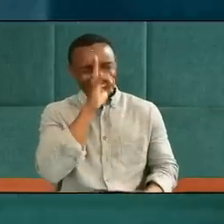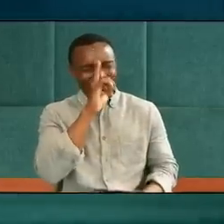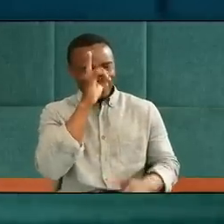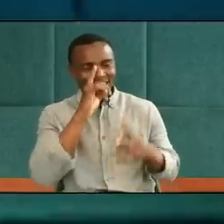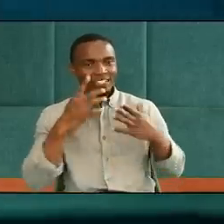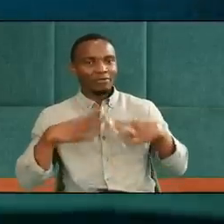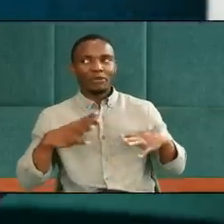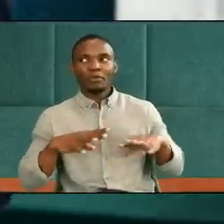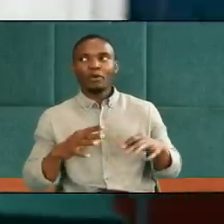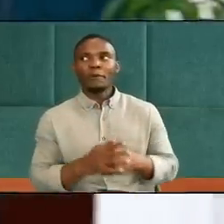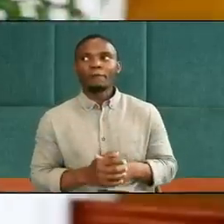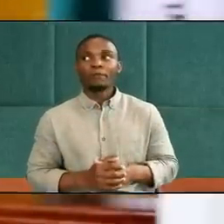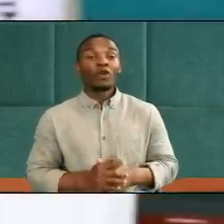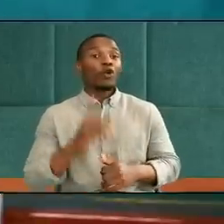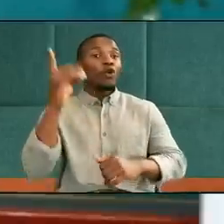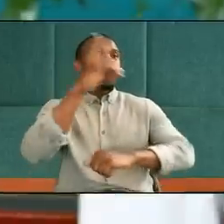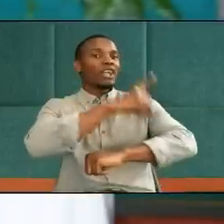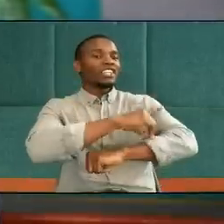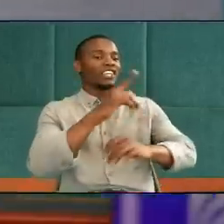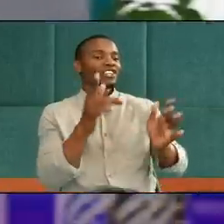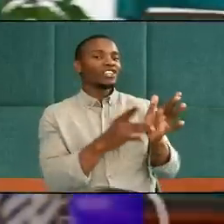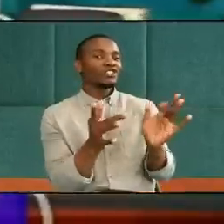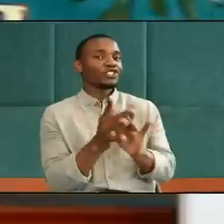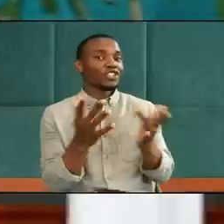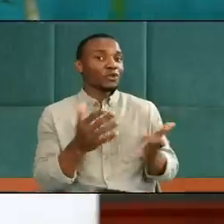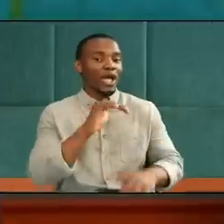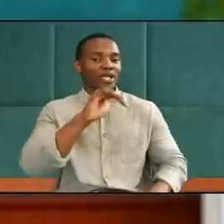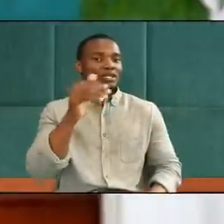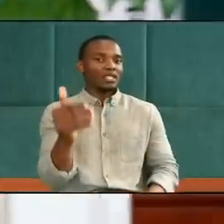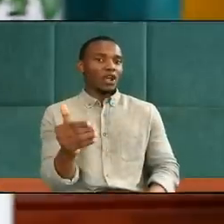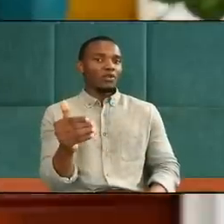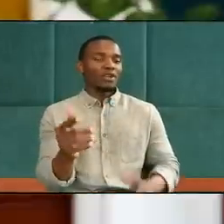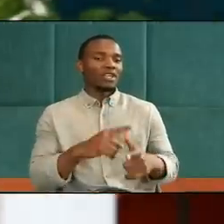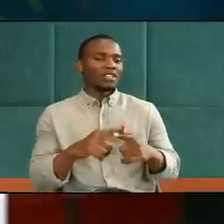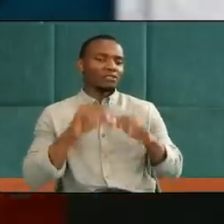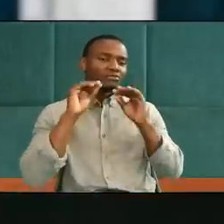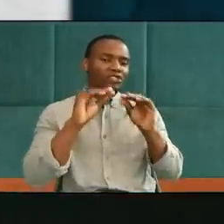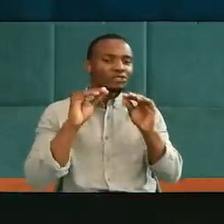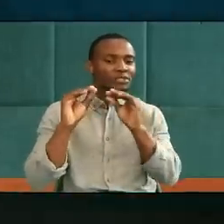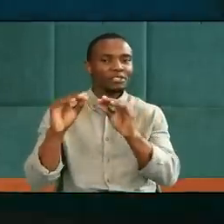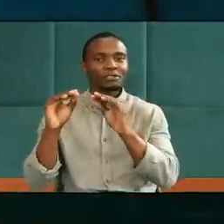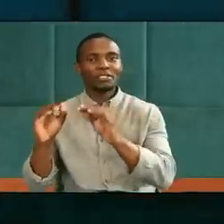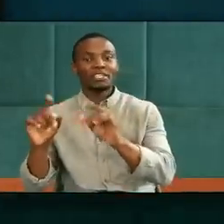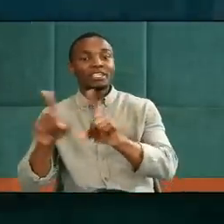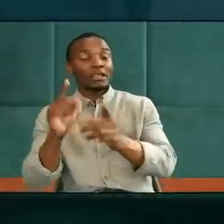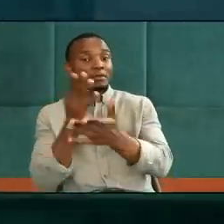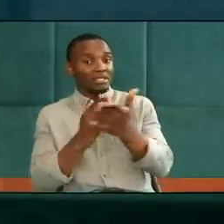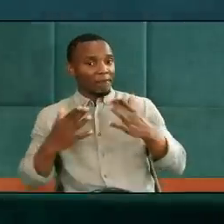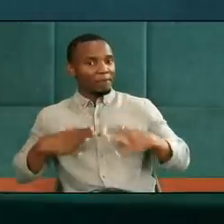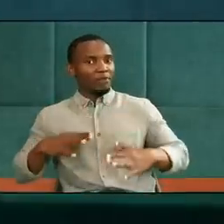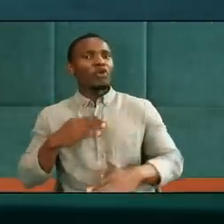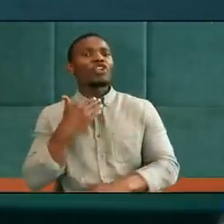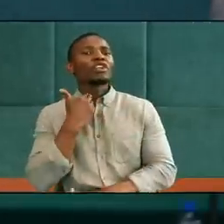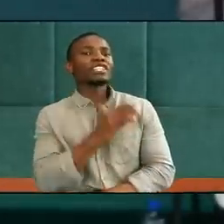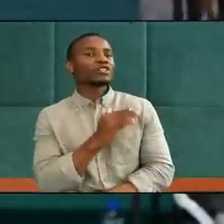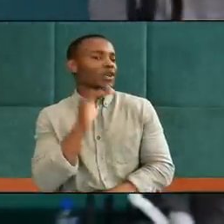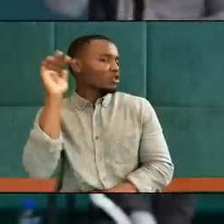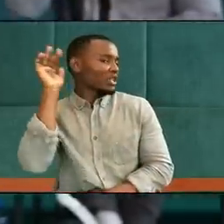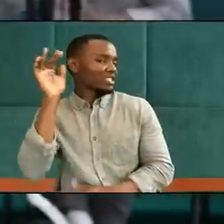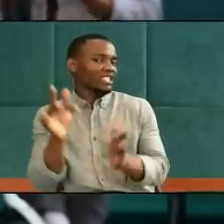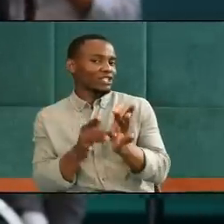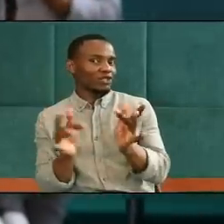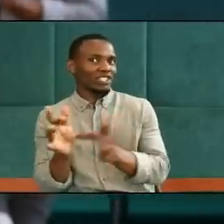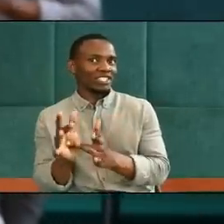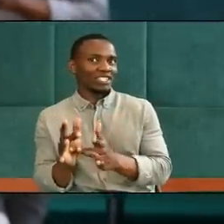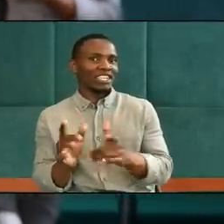guys. One day Jesus was in town and teaching, and some folks didn't want to listen to Jesus. And they